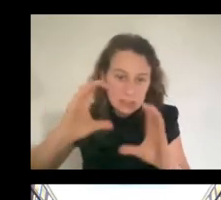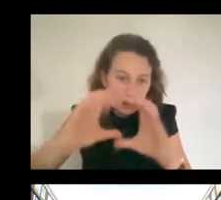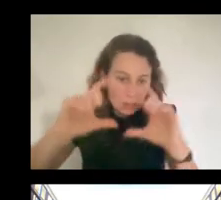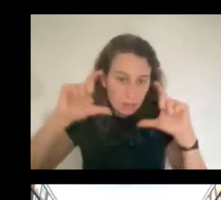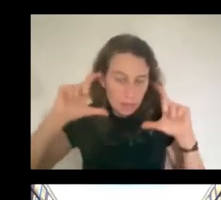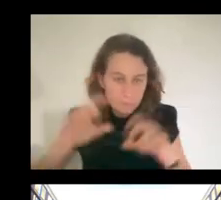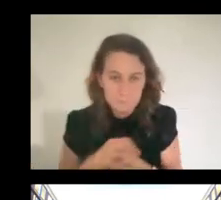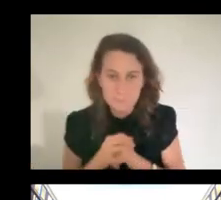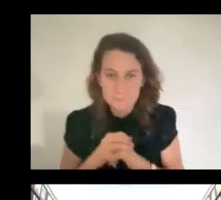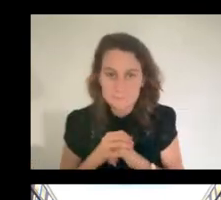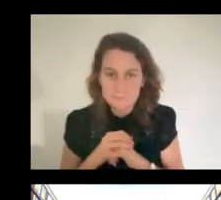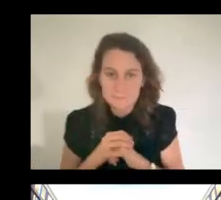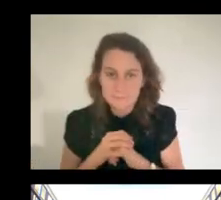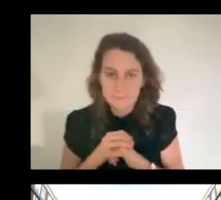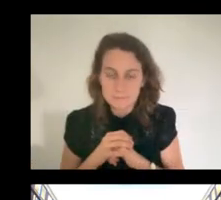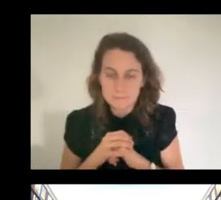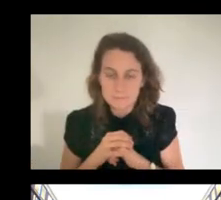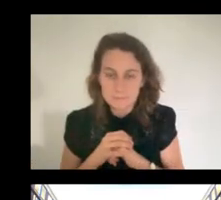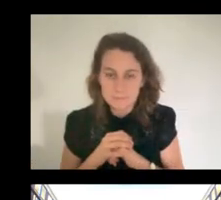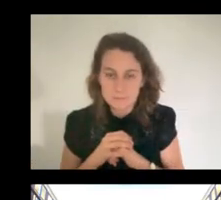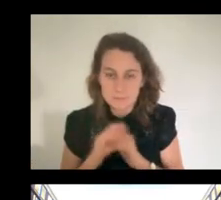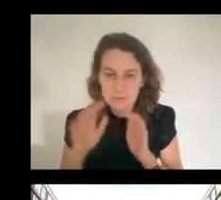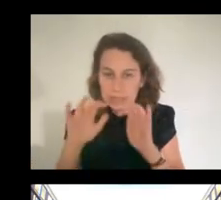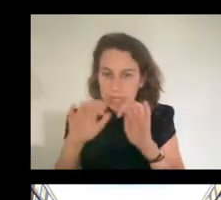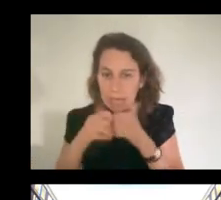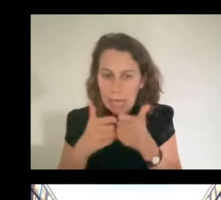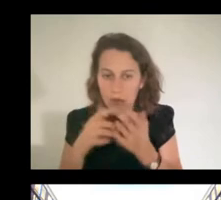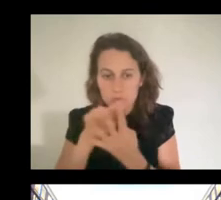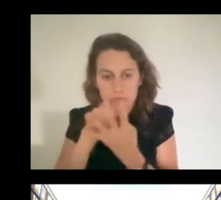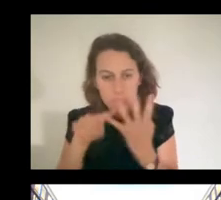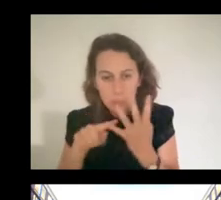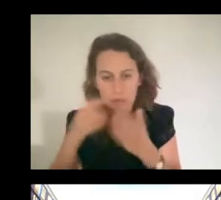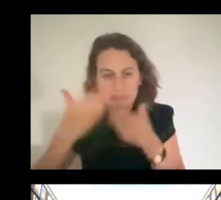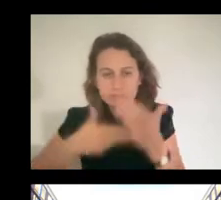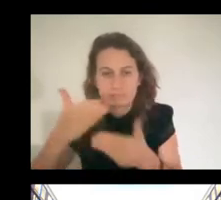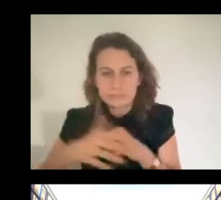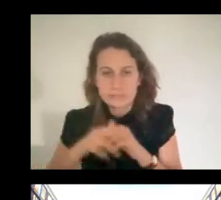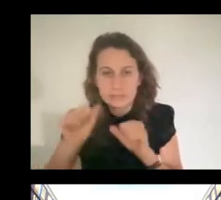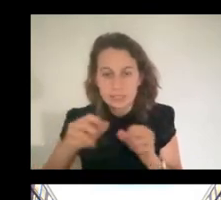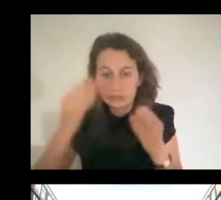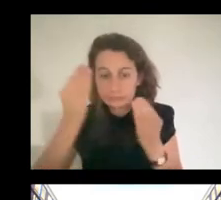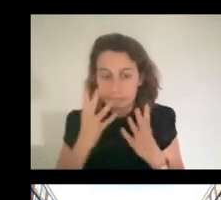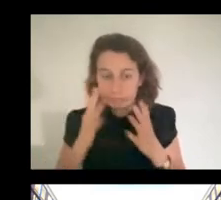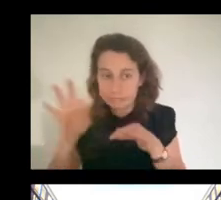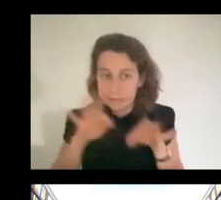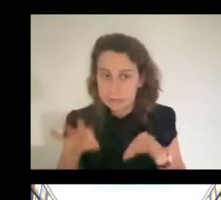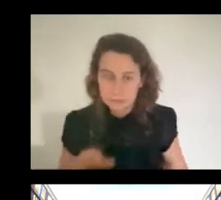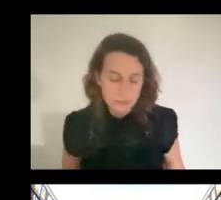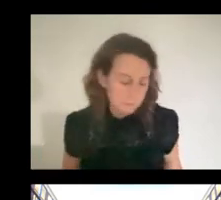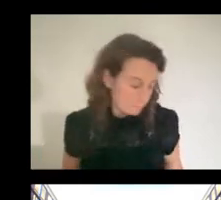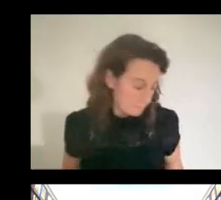with the images. So how did this series come about, if you don't mind telling us, telling our audience?